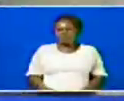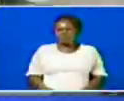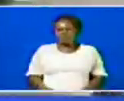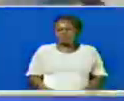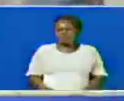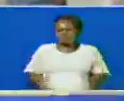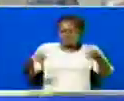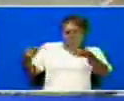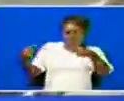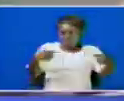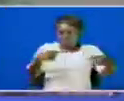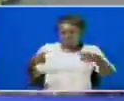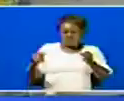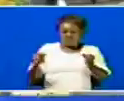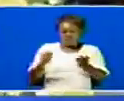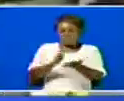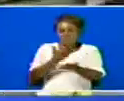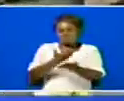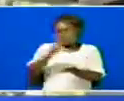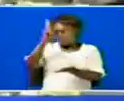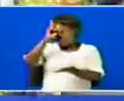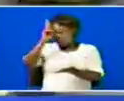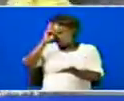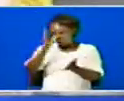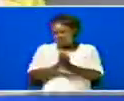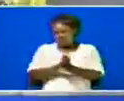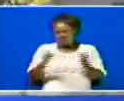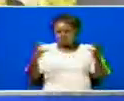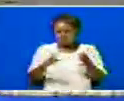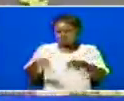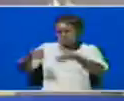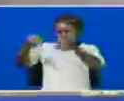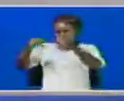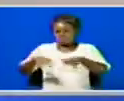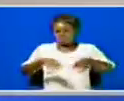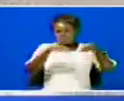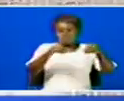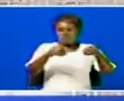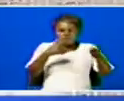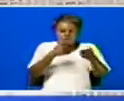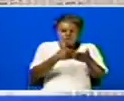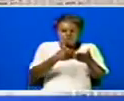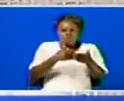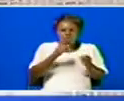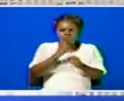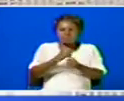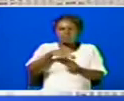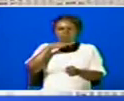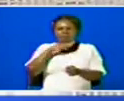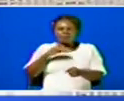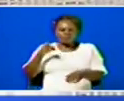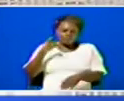Bloody clashes between a contingent of armed policemen and a group of hawkers almost ended her life. Tukakaa ndani hadi